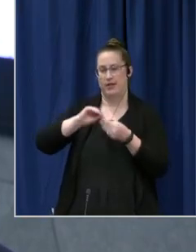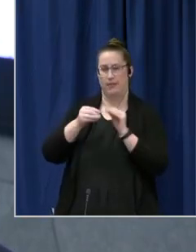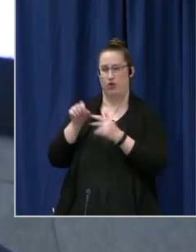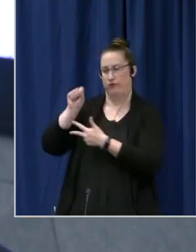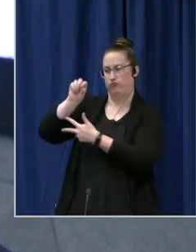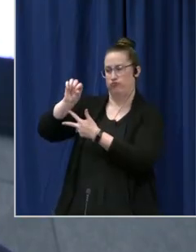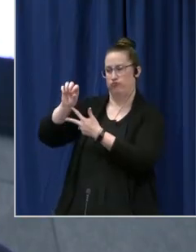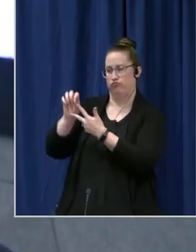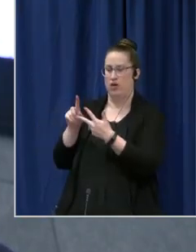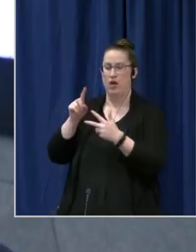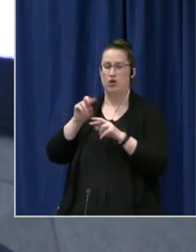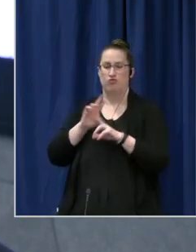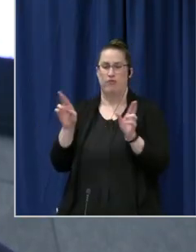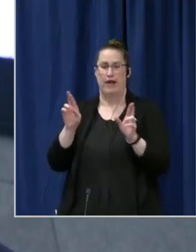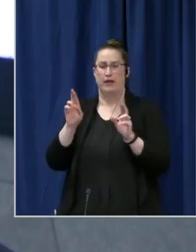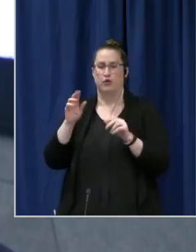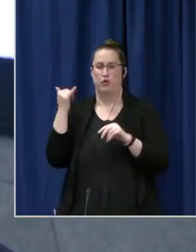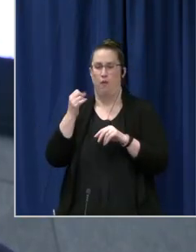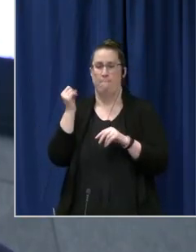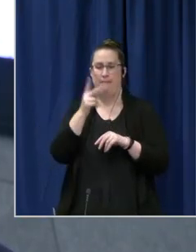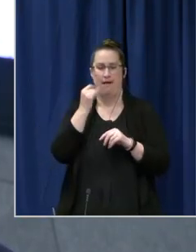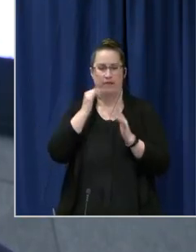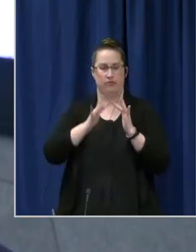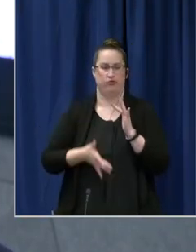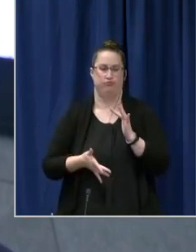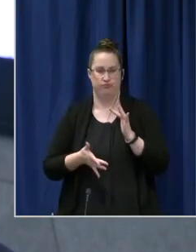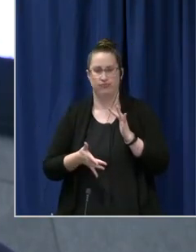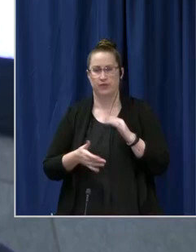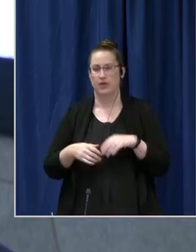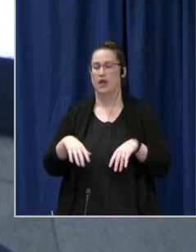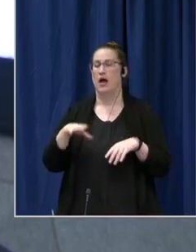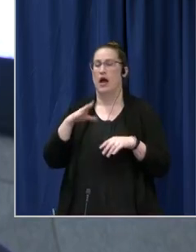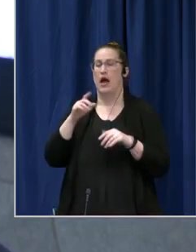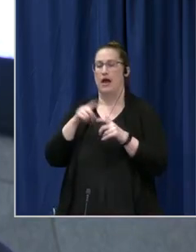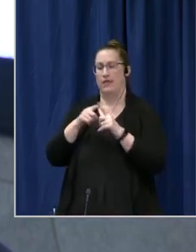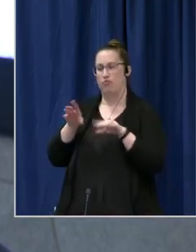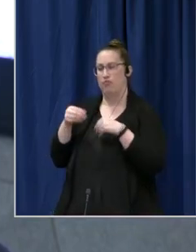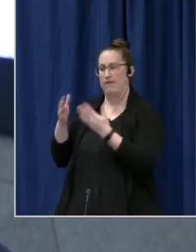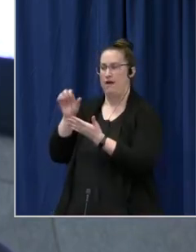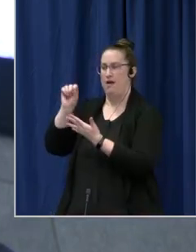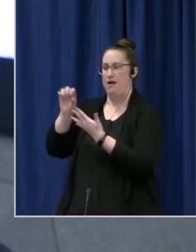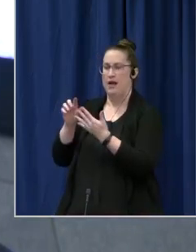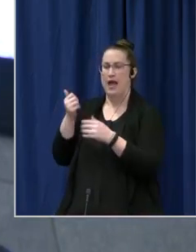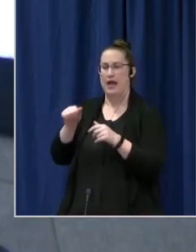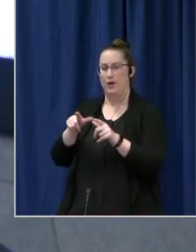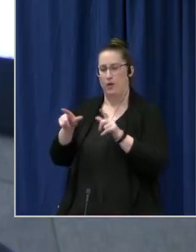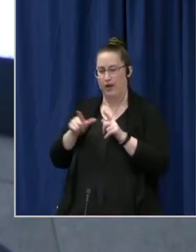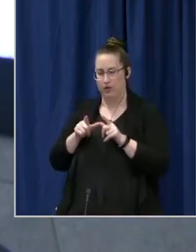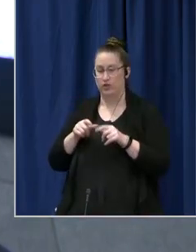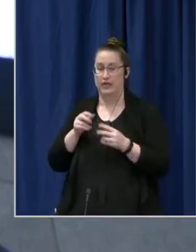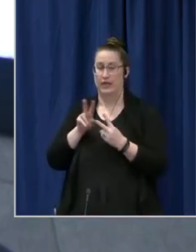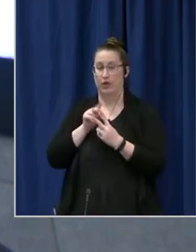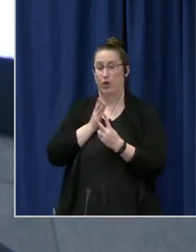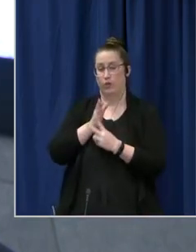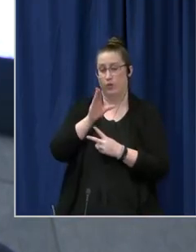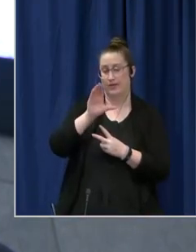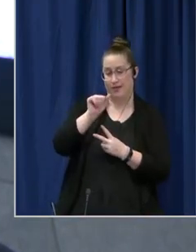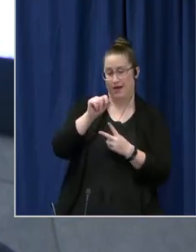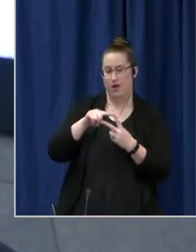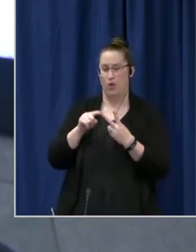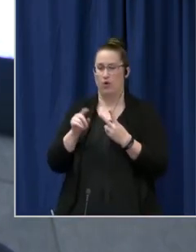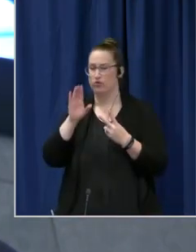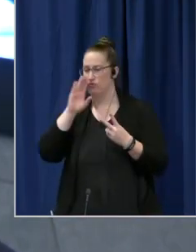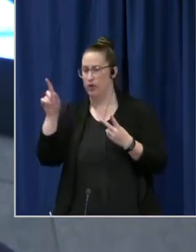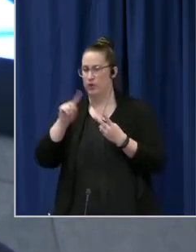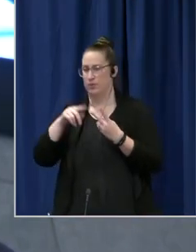callback, deliver automatic dispatchable location either through the communications assistant or directly to the